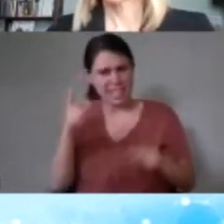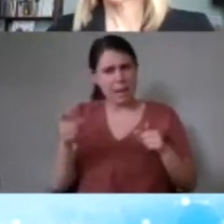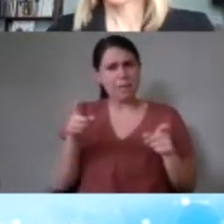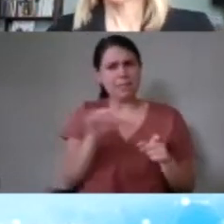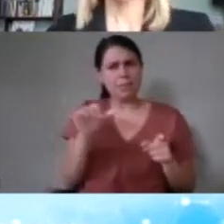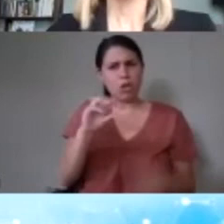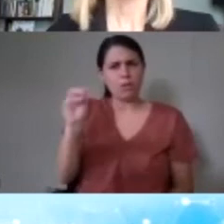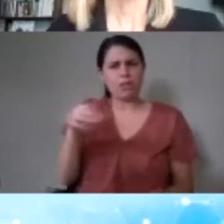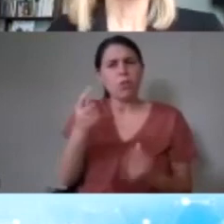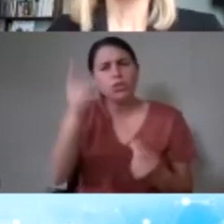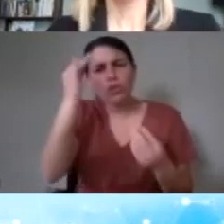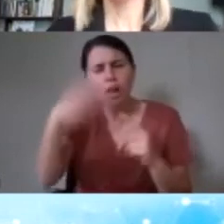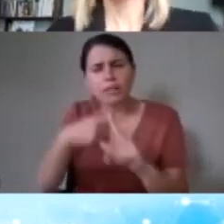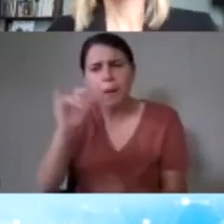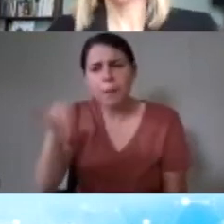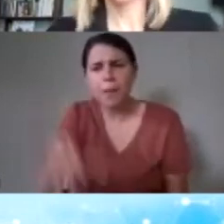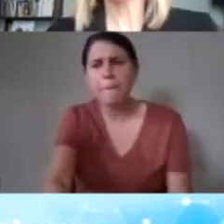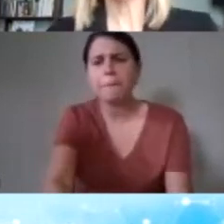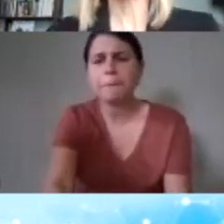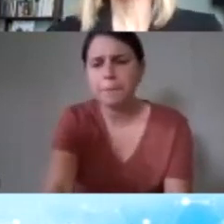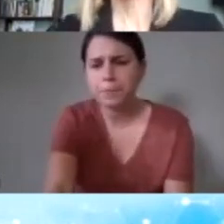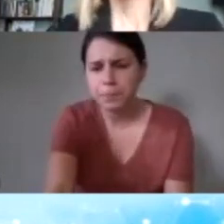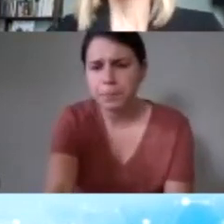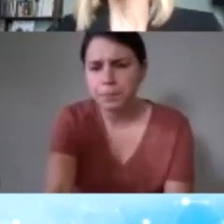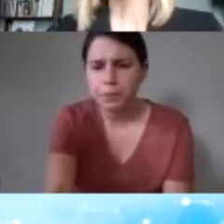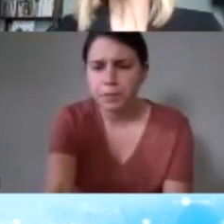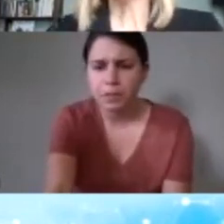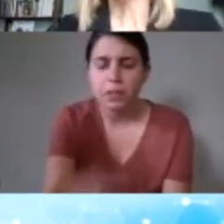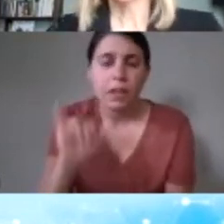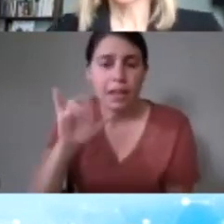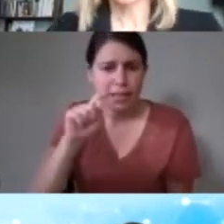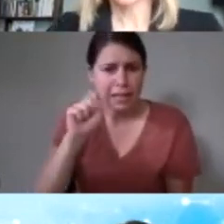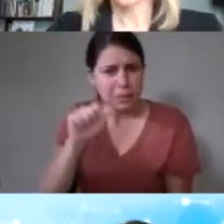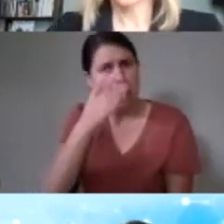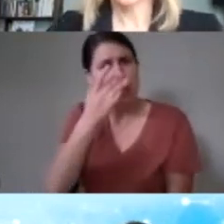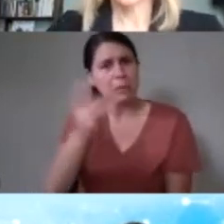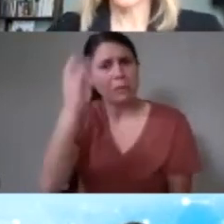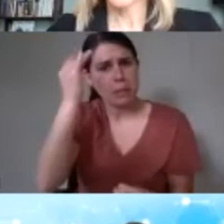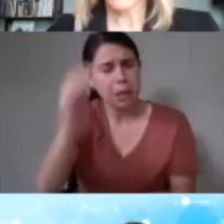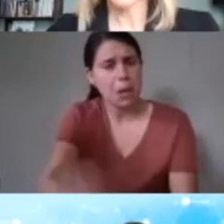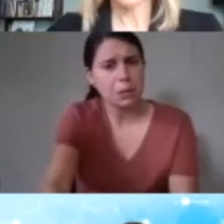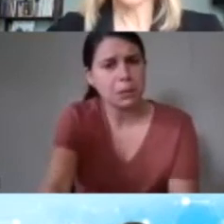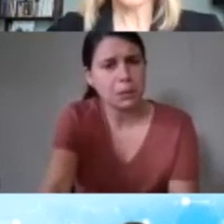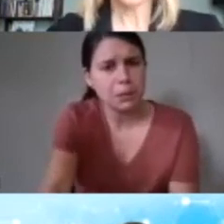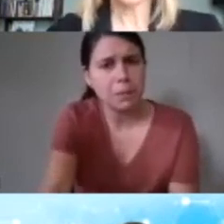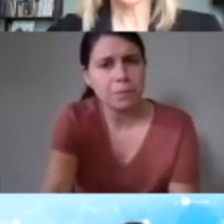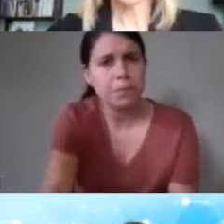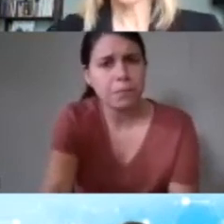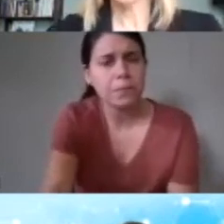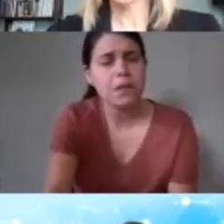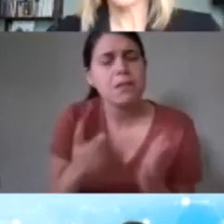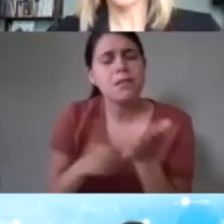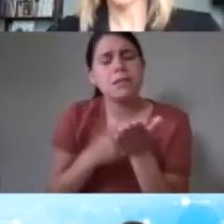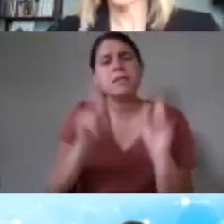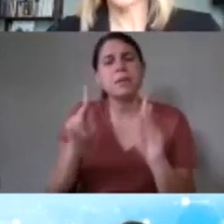that? Oh, that's an interesting thought. I mean, sometimes people will try to compare the